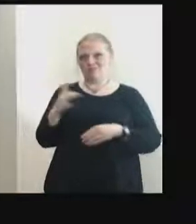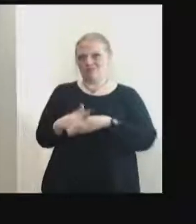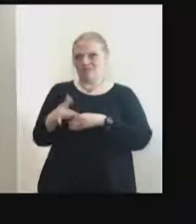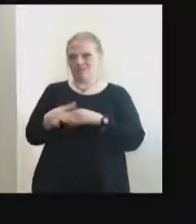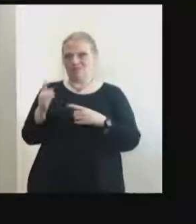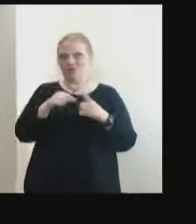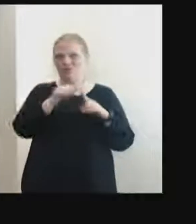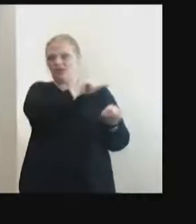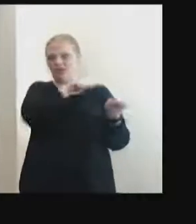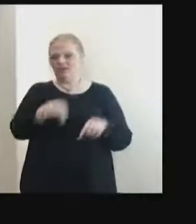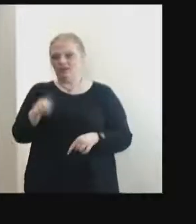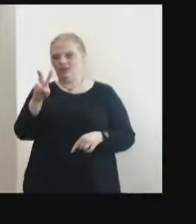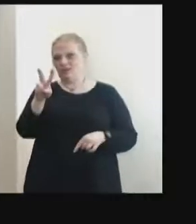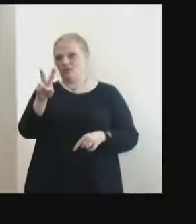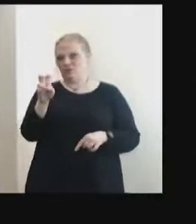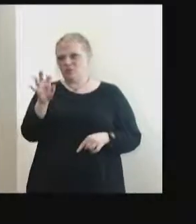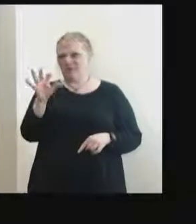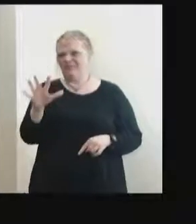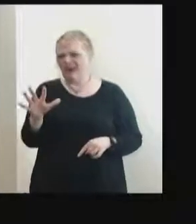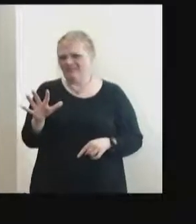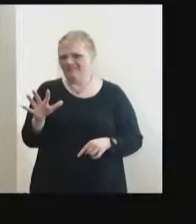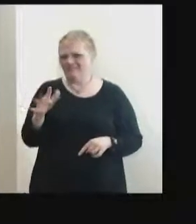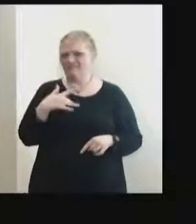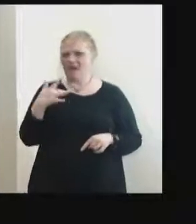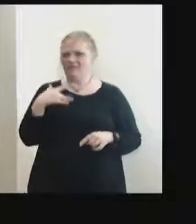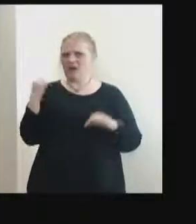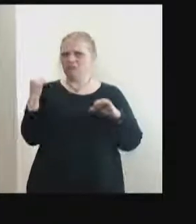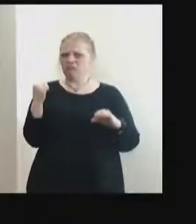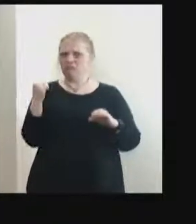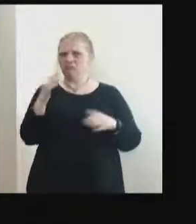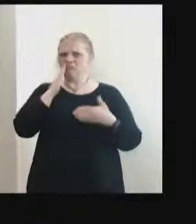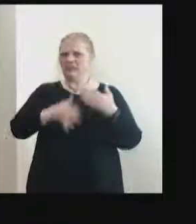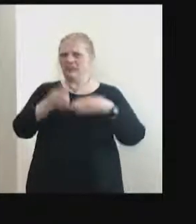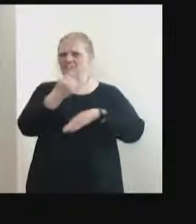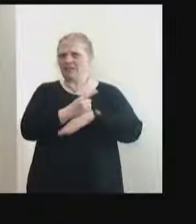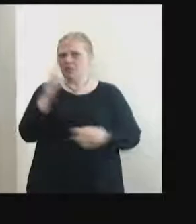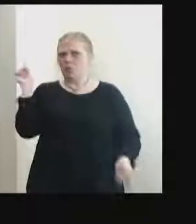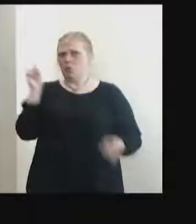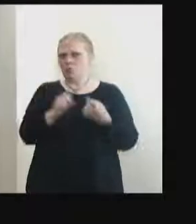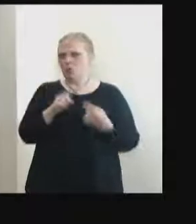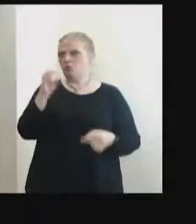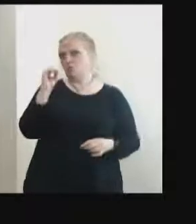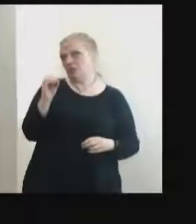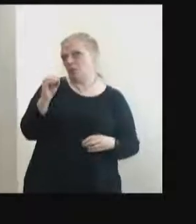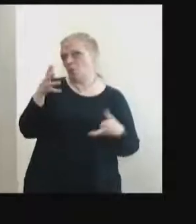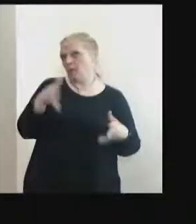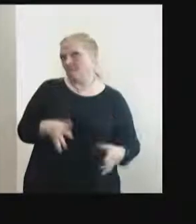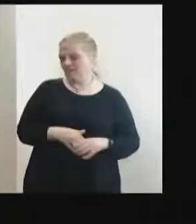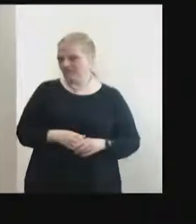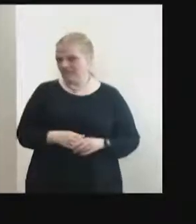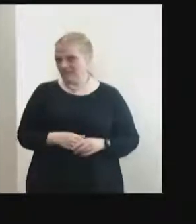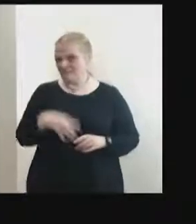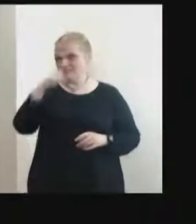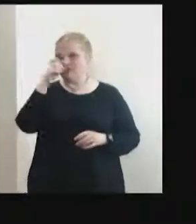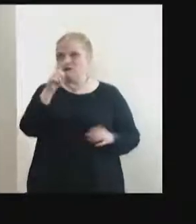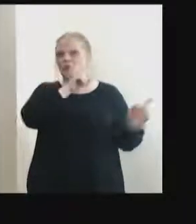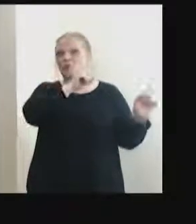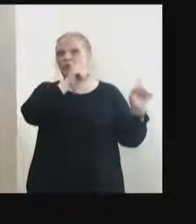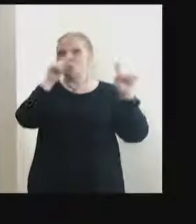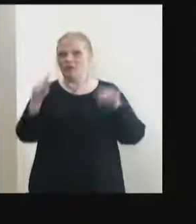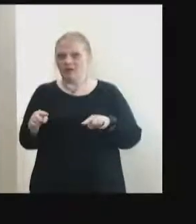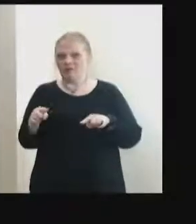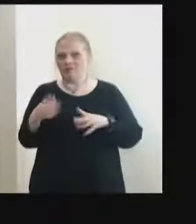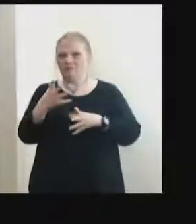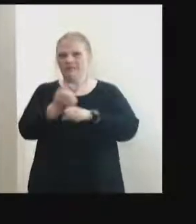office, it was 295. I feel very confident by the end of the day it will probably be near 0 because you come, you